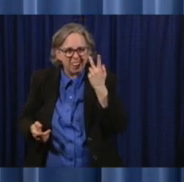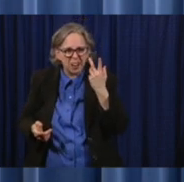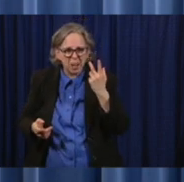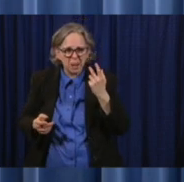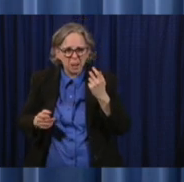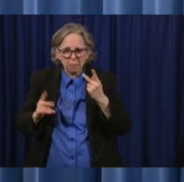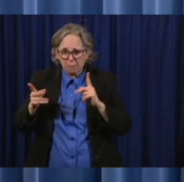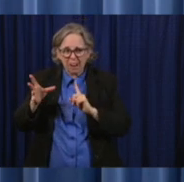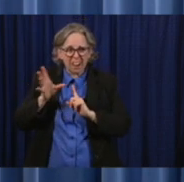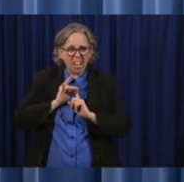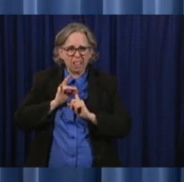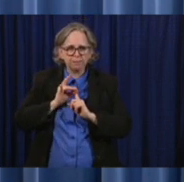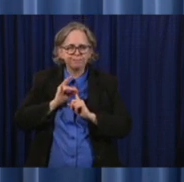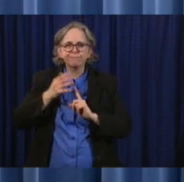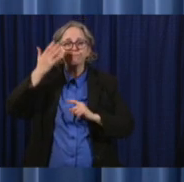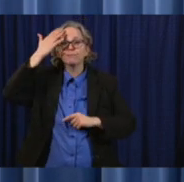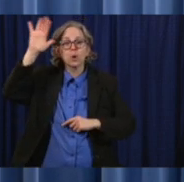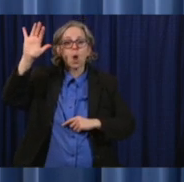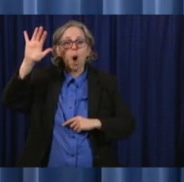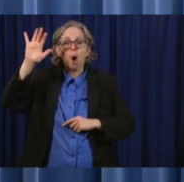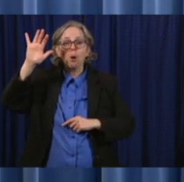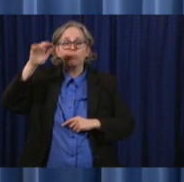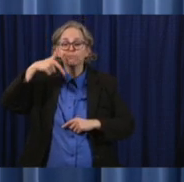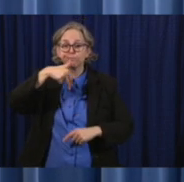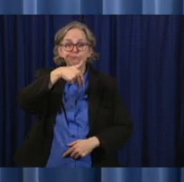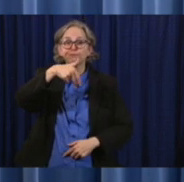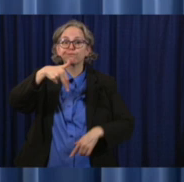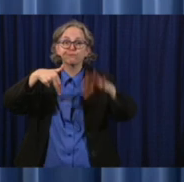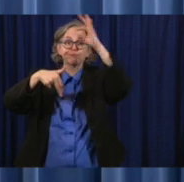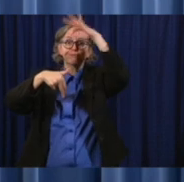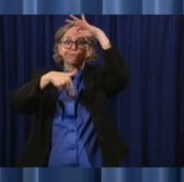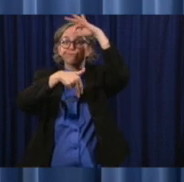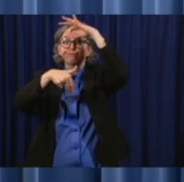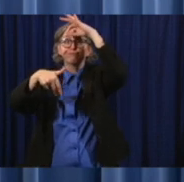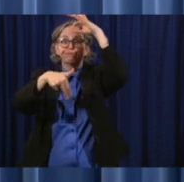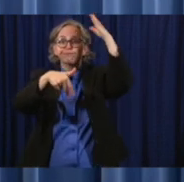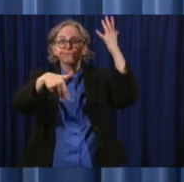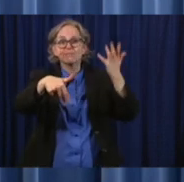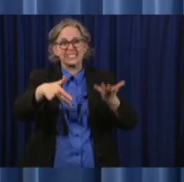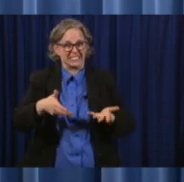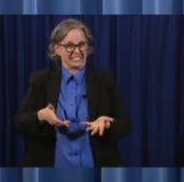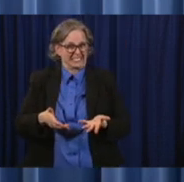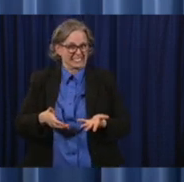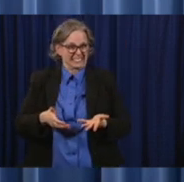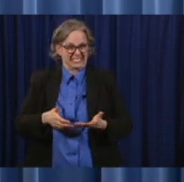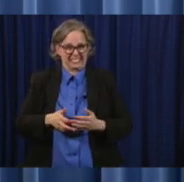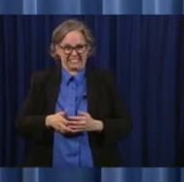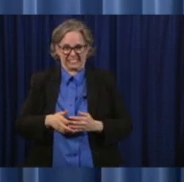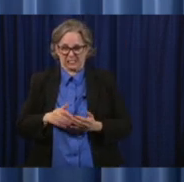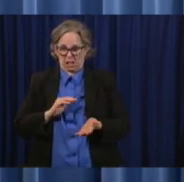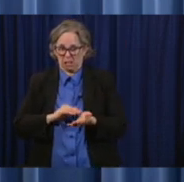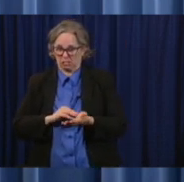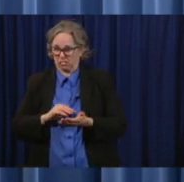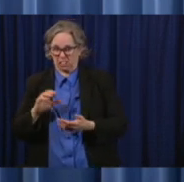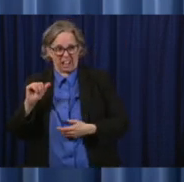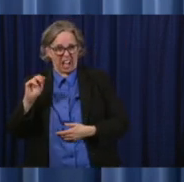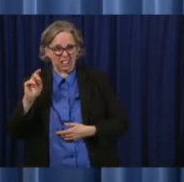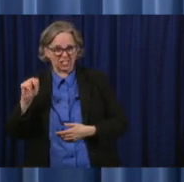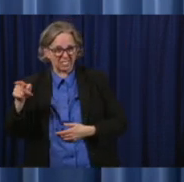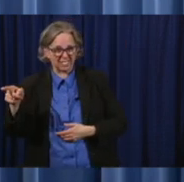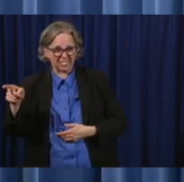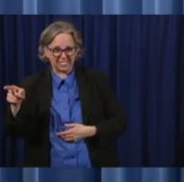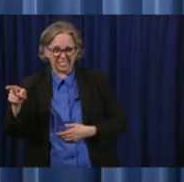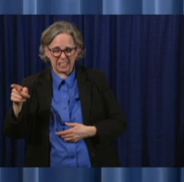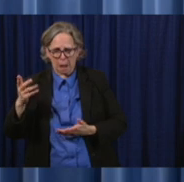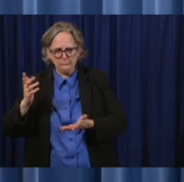symptoms. And so what Dr. Acton, every medical expert I've talked to, says is that you have to assume that everyone has